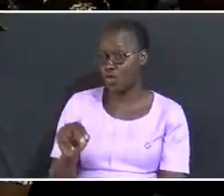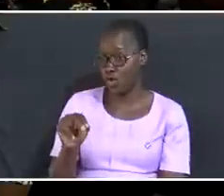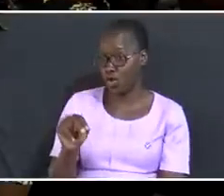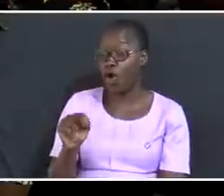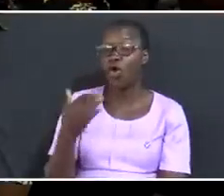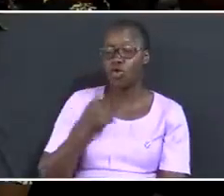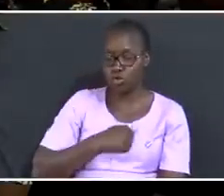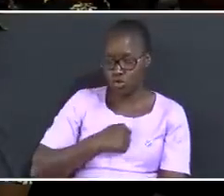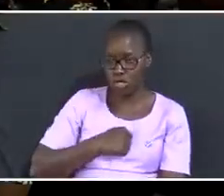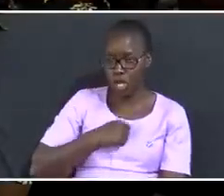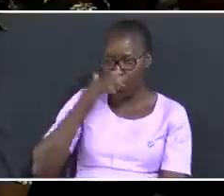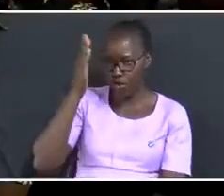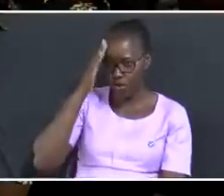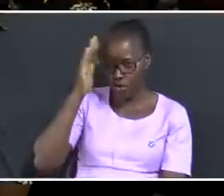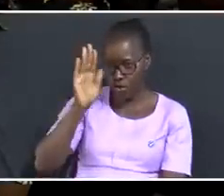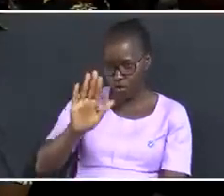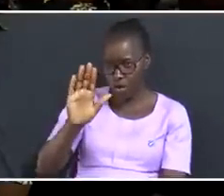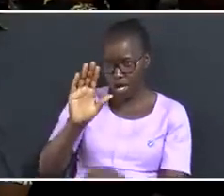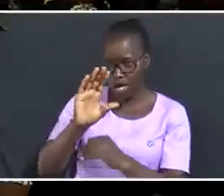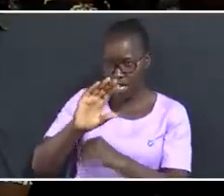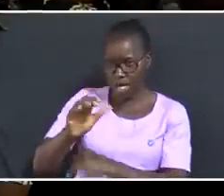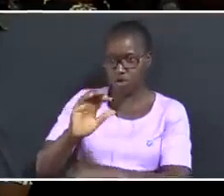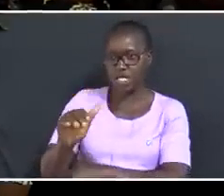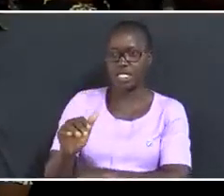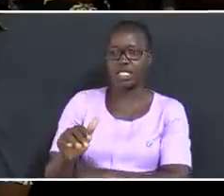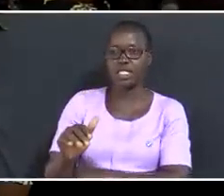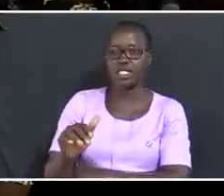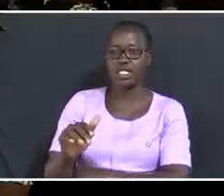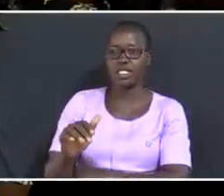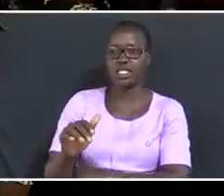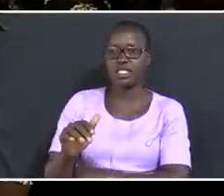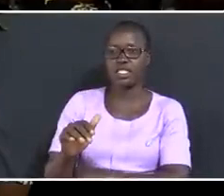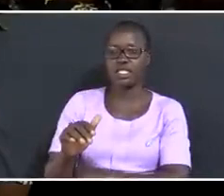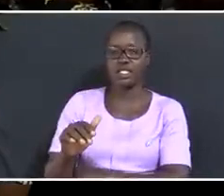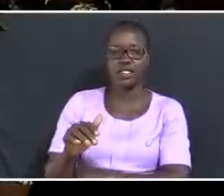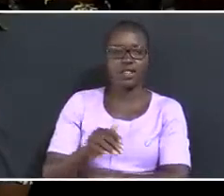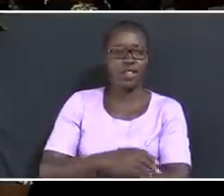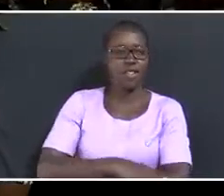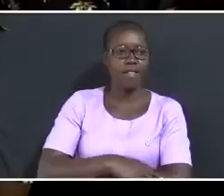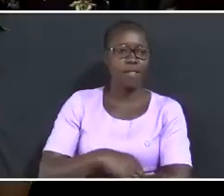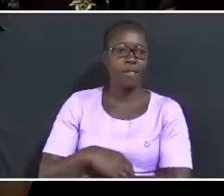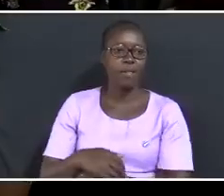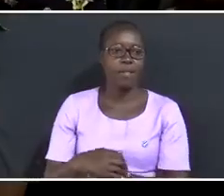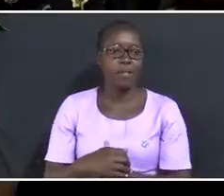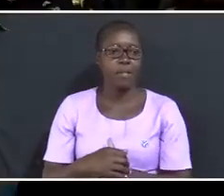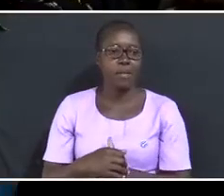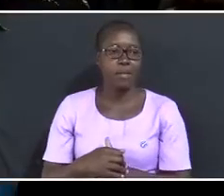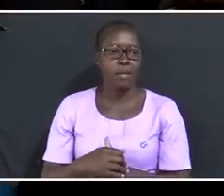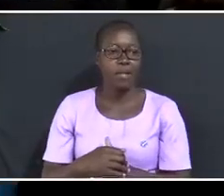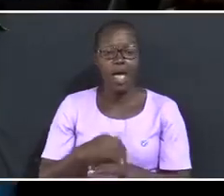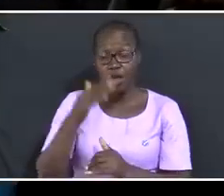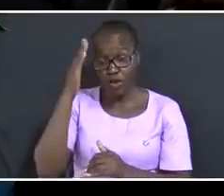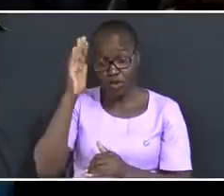county. Know your county. That's the history they are taught. They begin with their county.